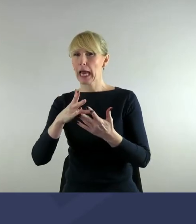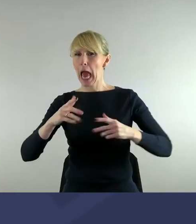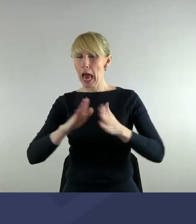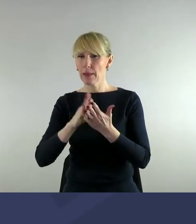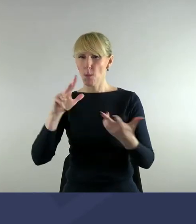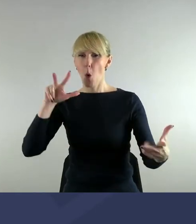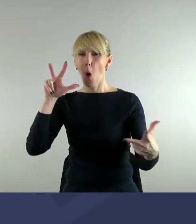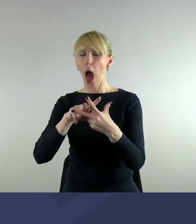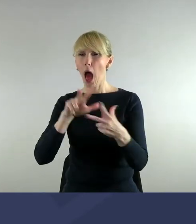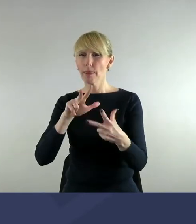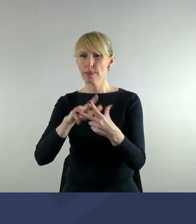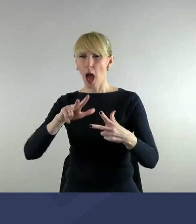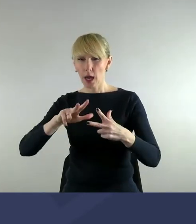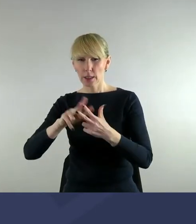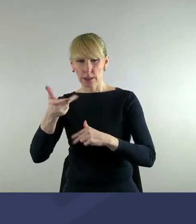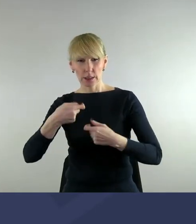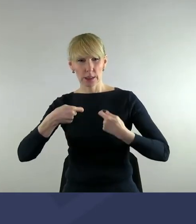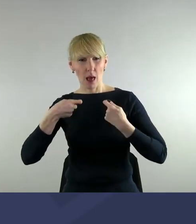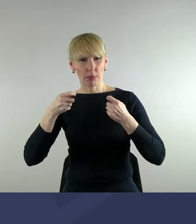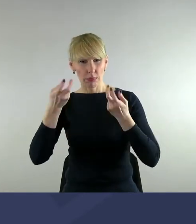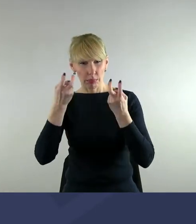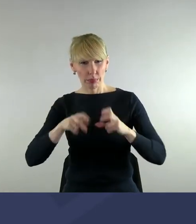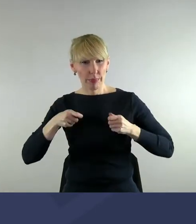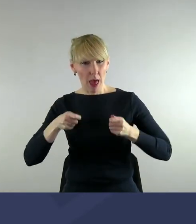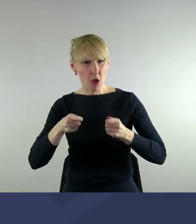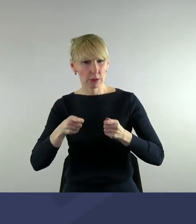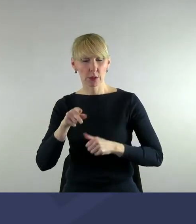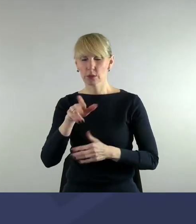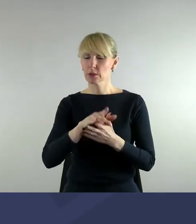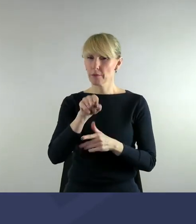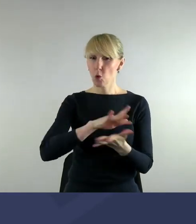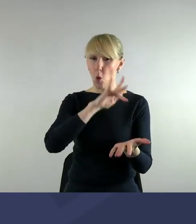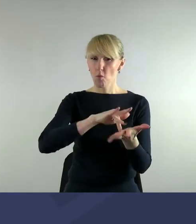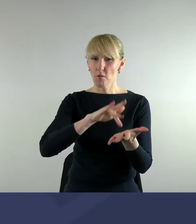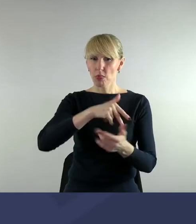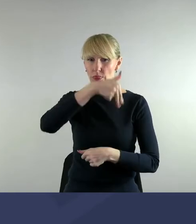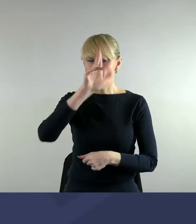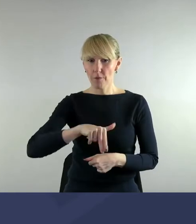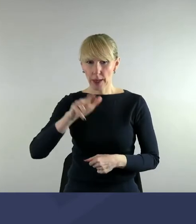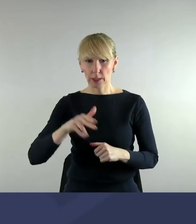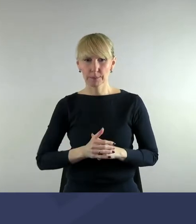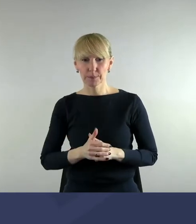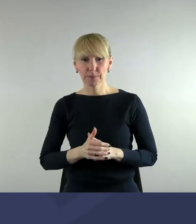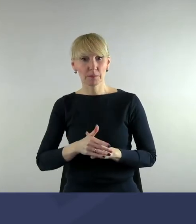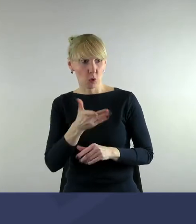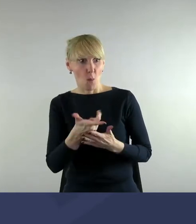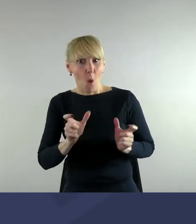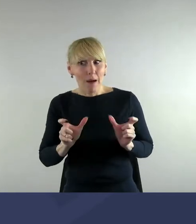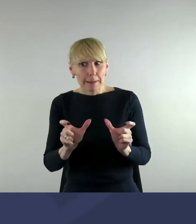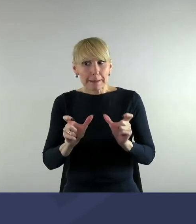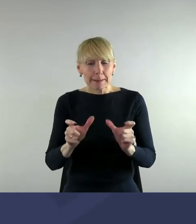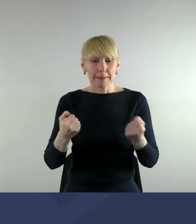2011. The evaluation of the handling of this event revealed that the coordination of emergency resources